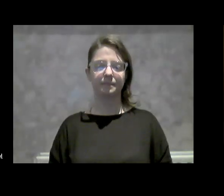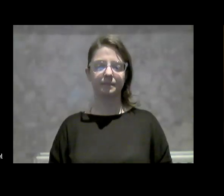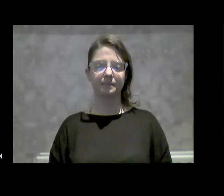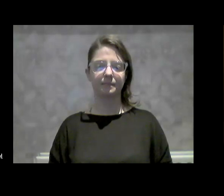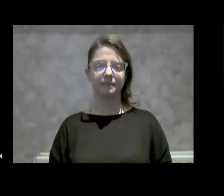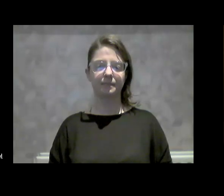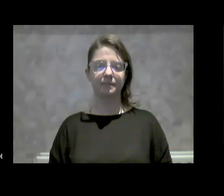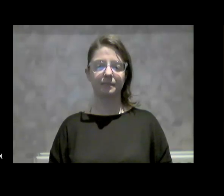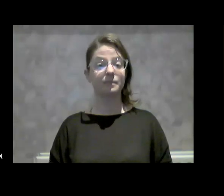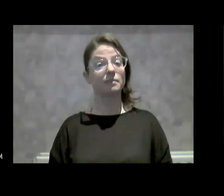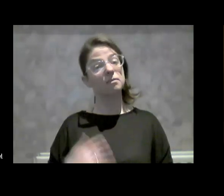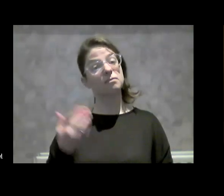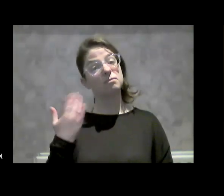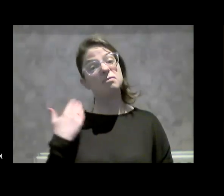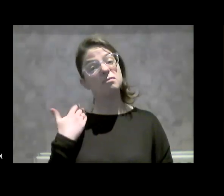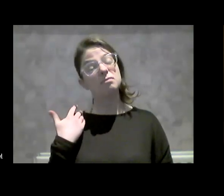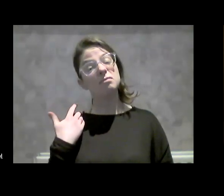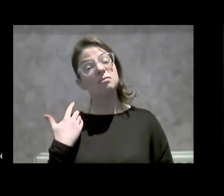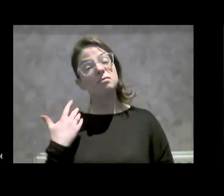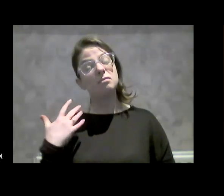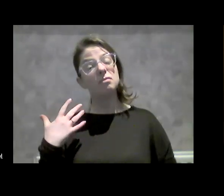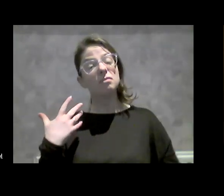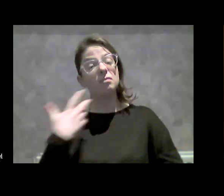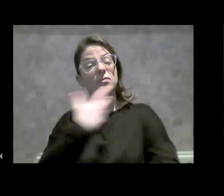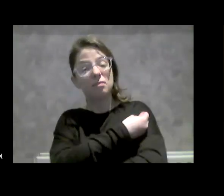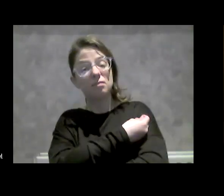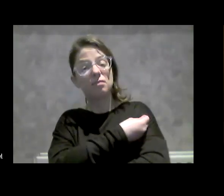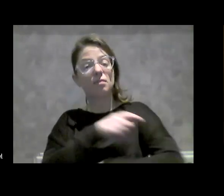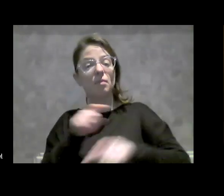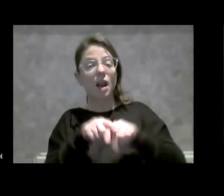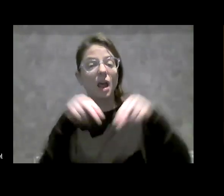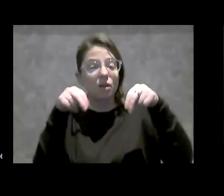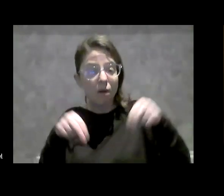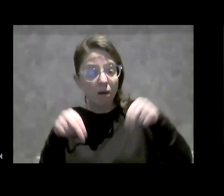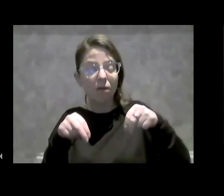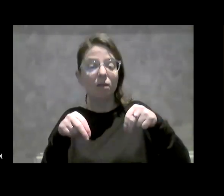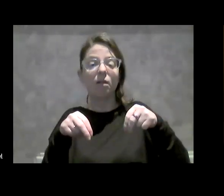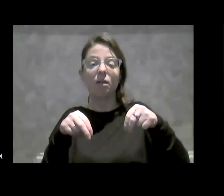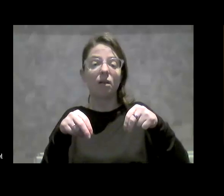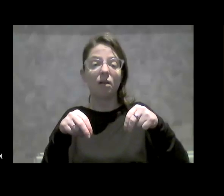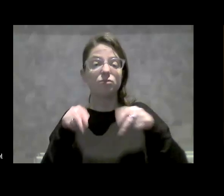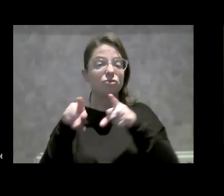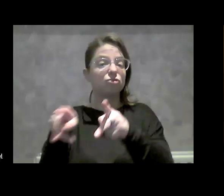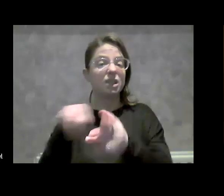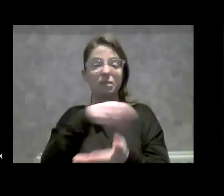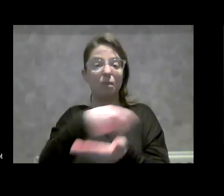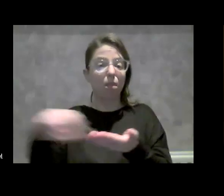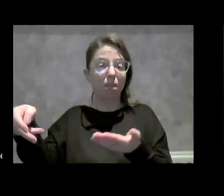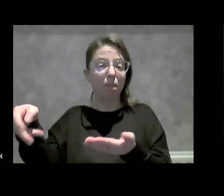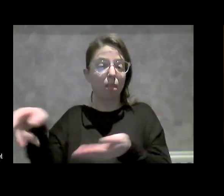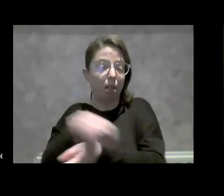They put me down the other day, like a dog, like a mutt, found on the street riddled with